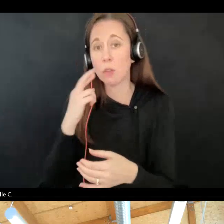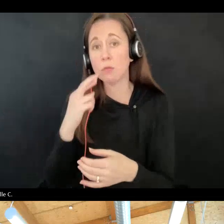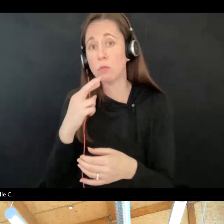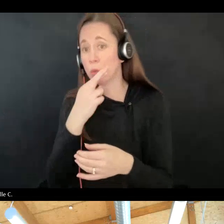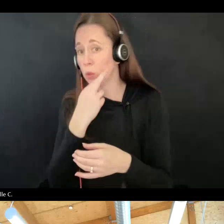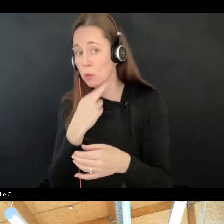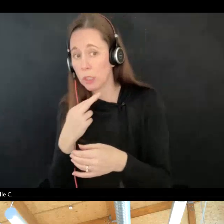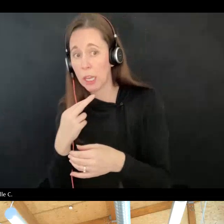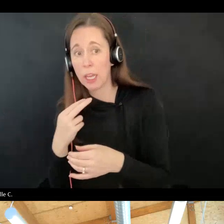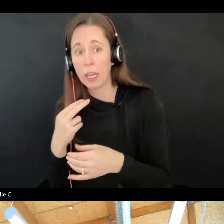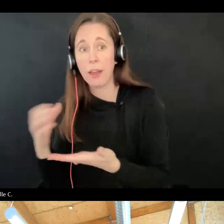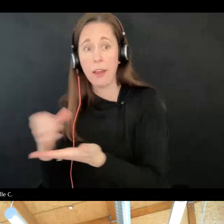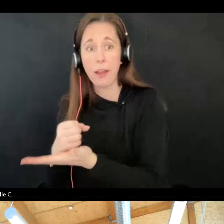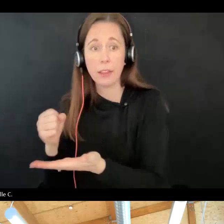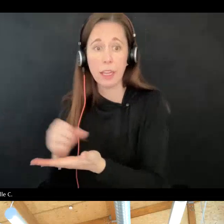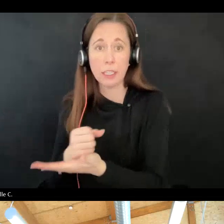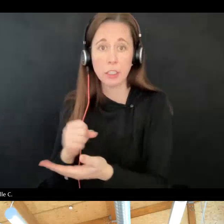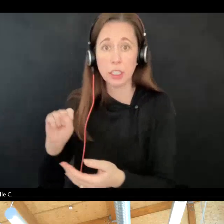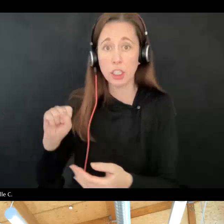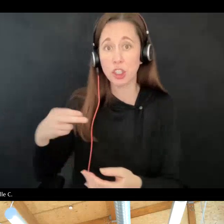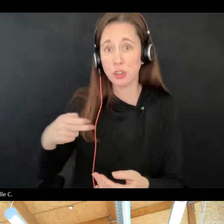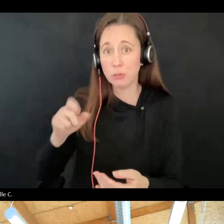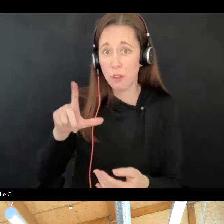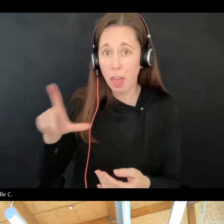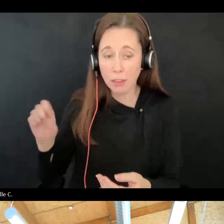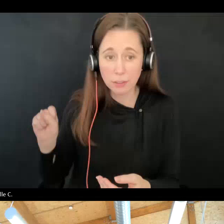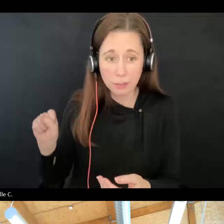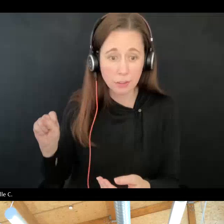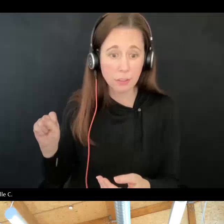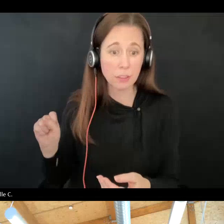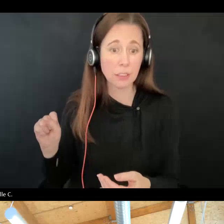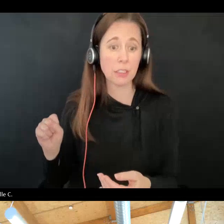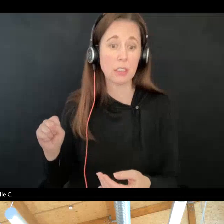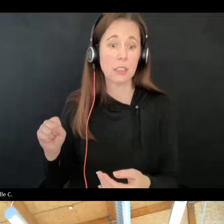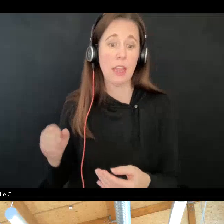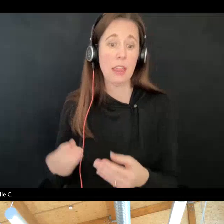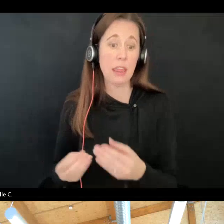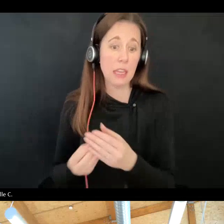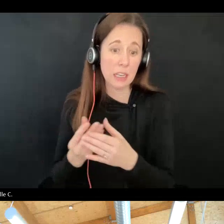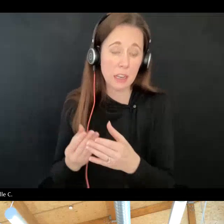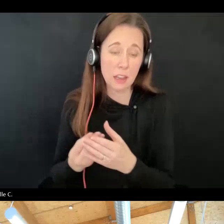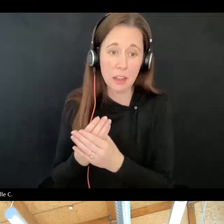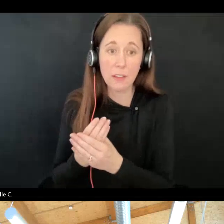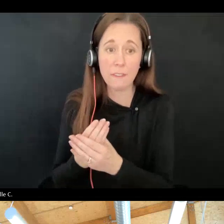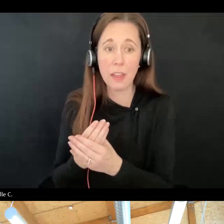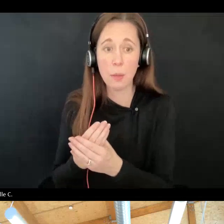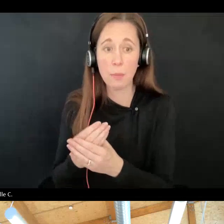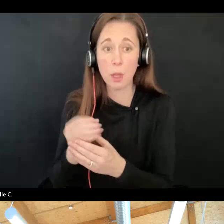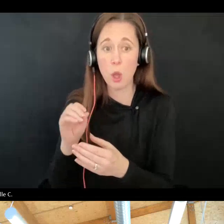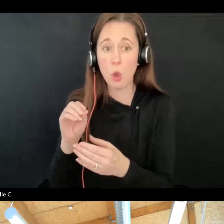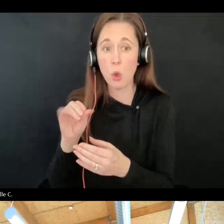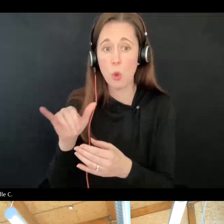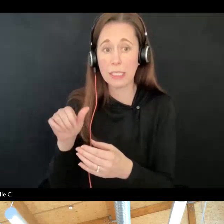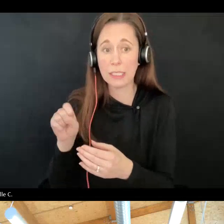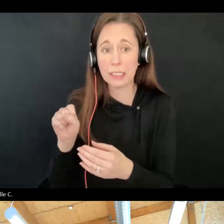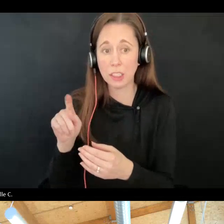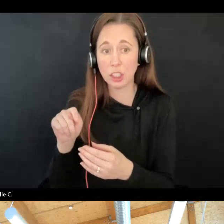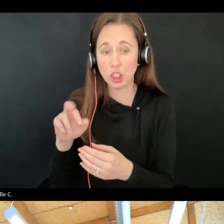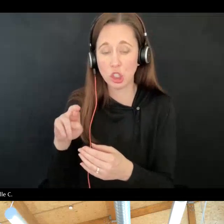They collect those oyster shells. They develop the oyster spat. Then they plant the oyster spat in the oyster shells. I have not